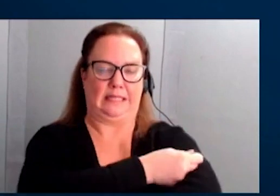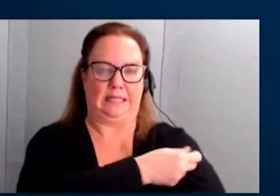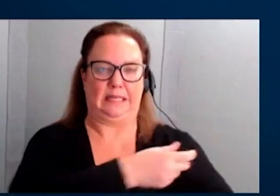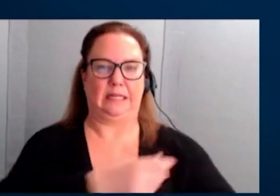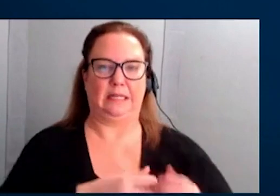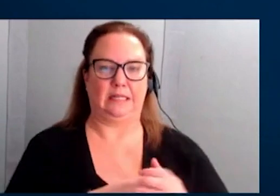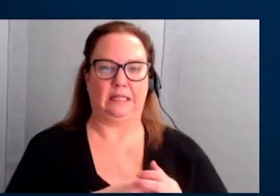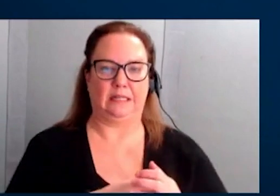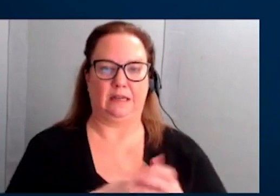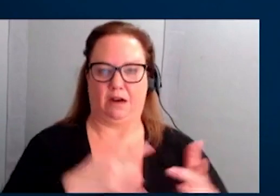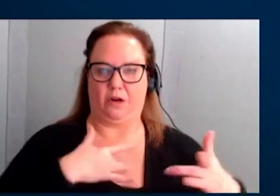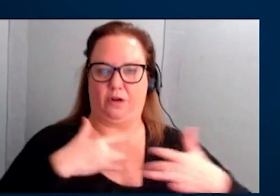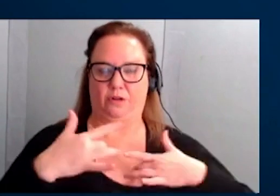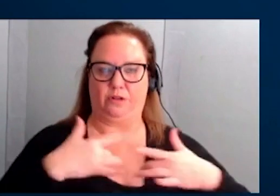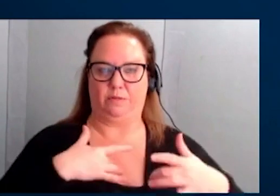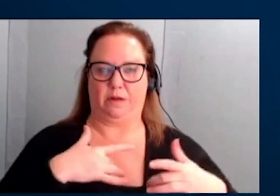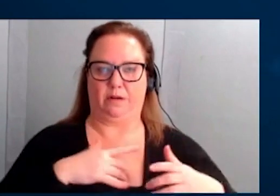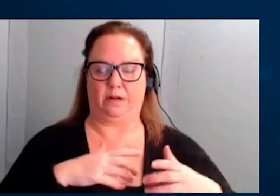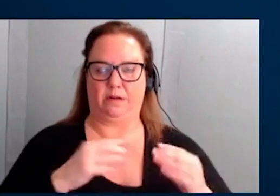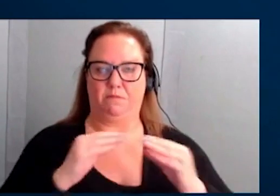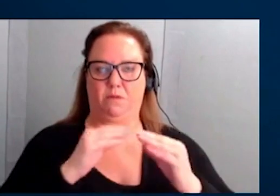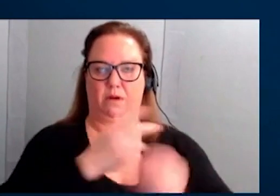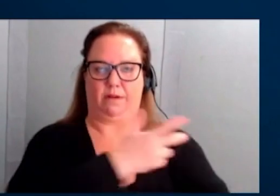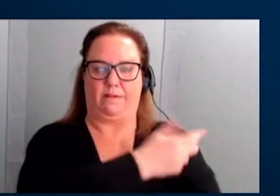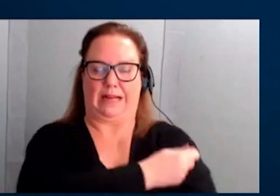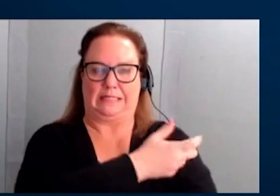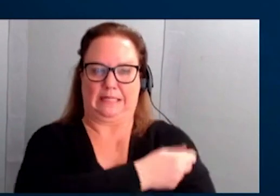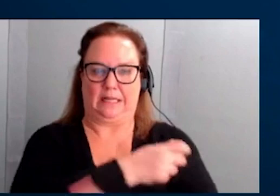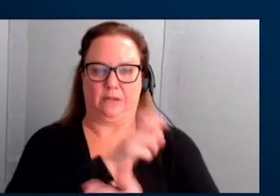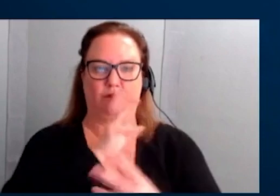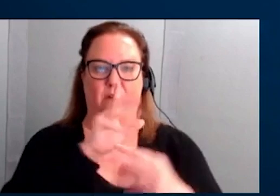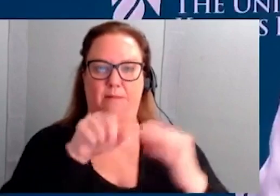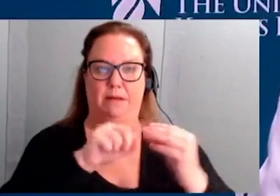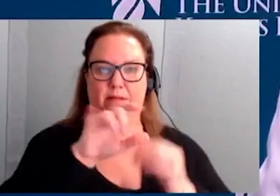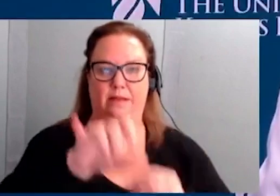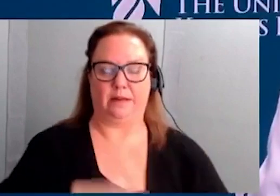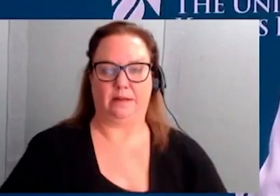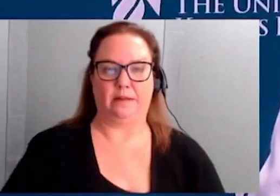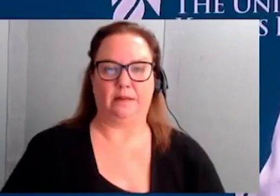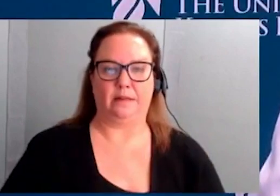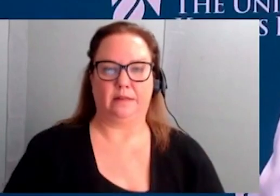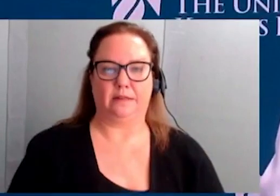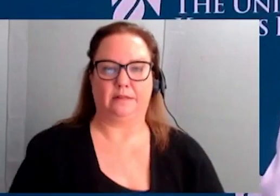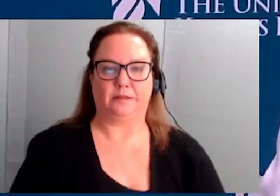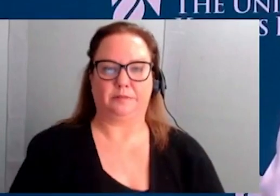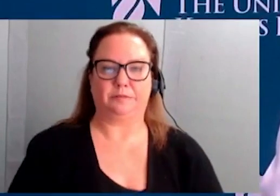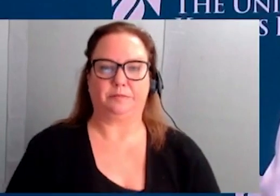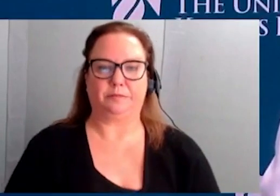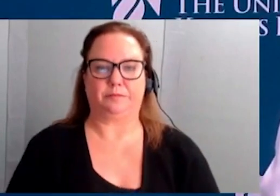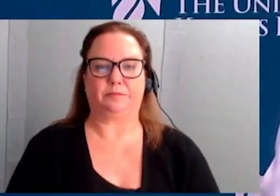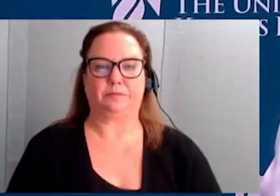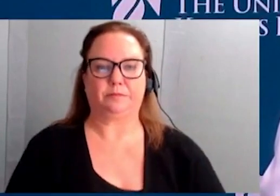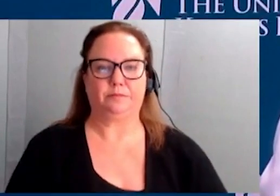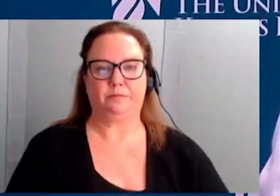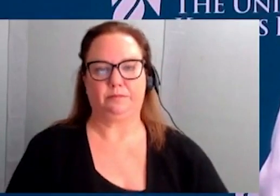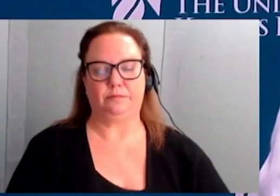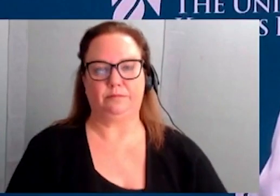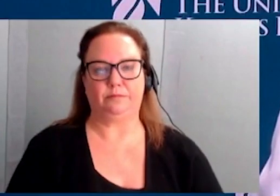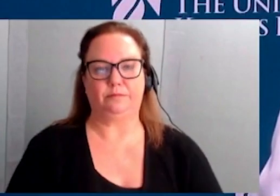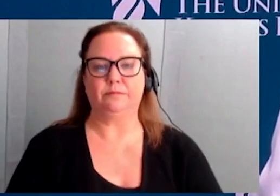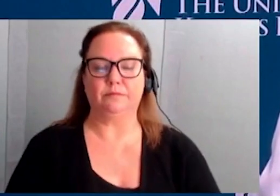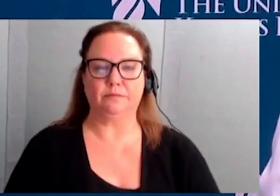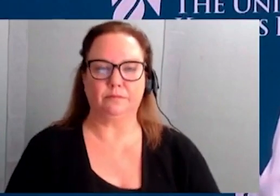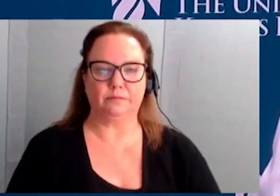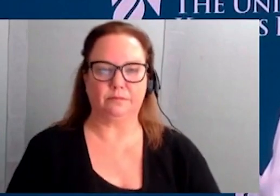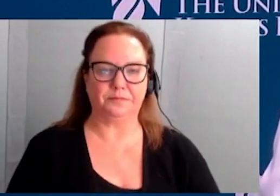you concerned about receiving further vaccine? Can you address that? No, I would not. I would say that